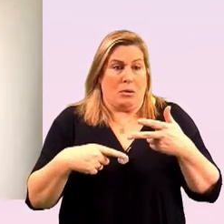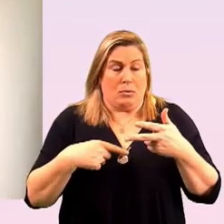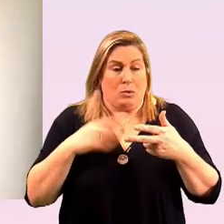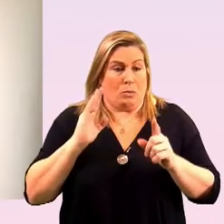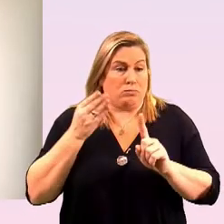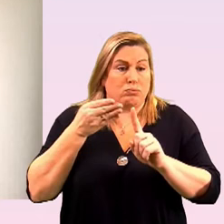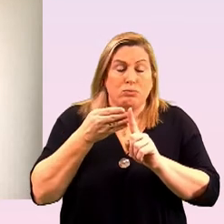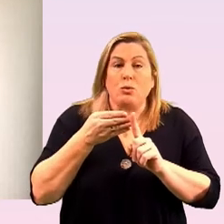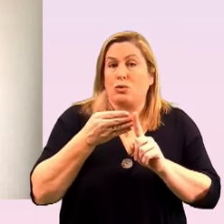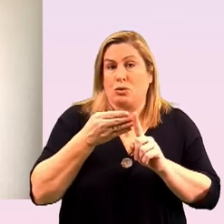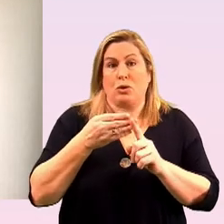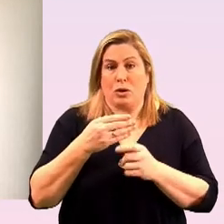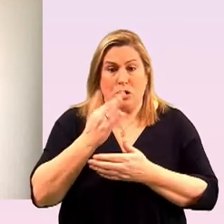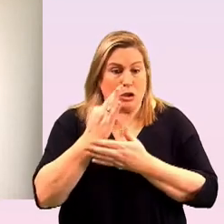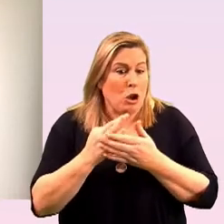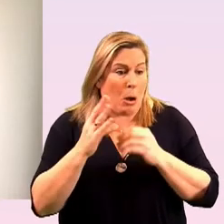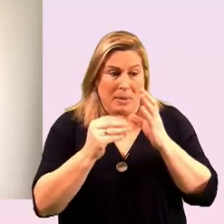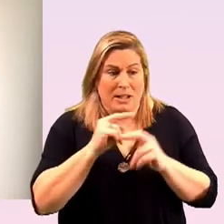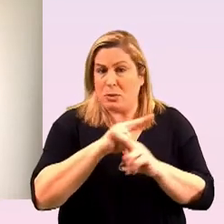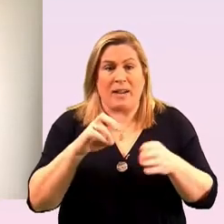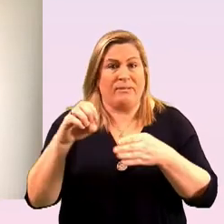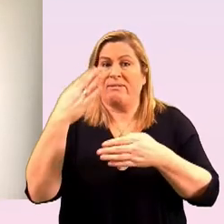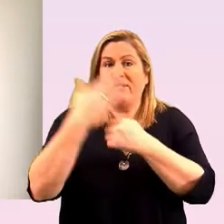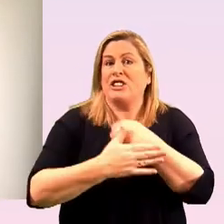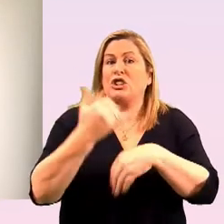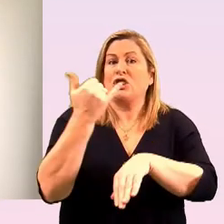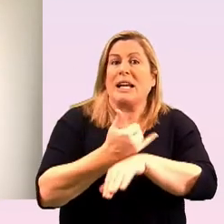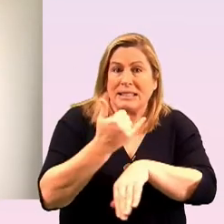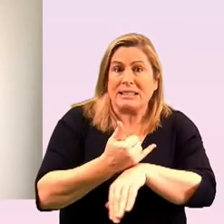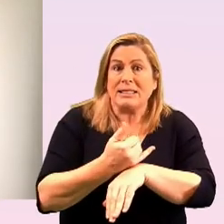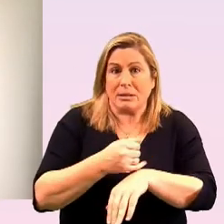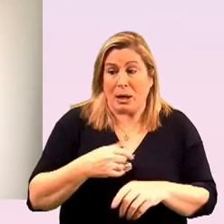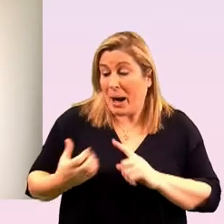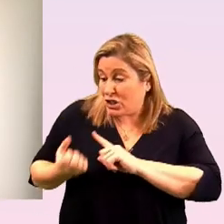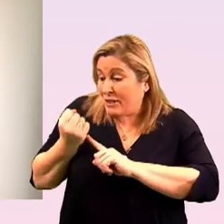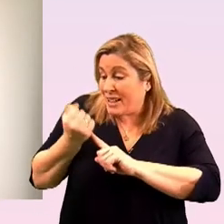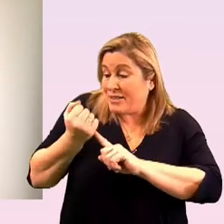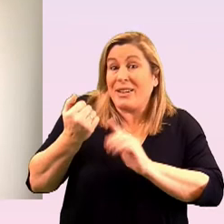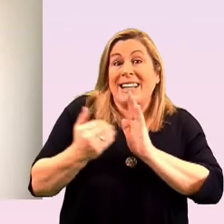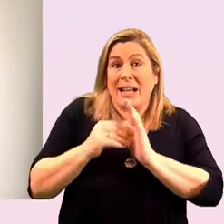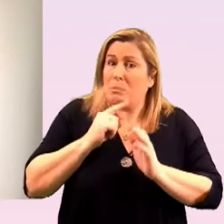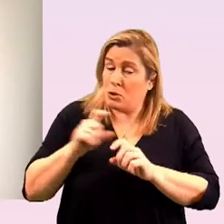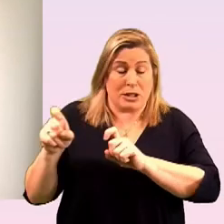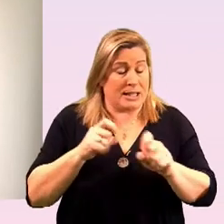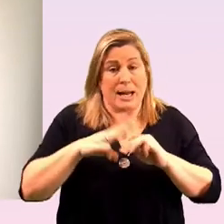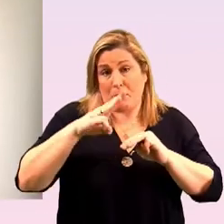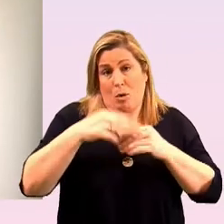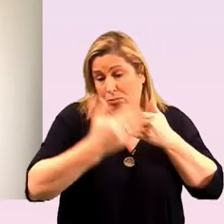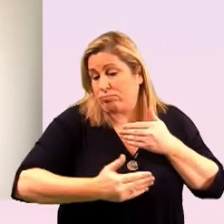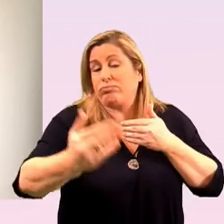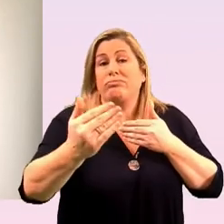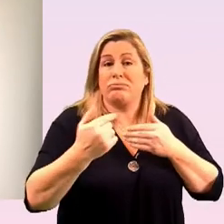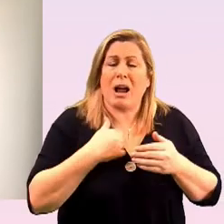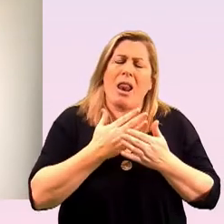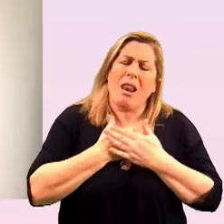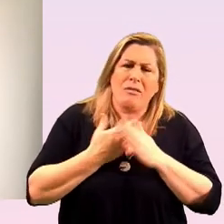approach the unfinished business we have in what I'd like to imagine is building a modern republic,